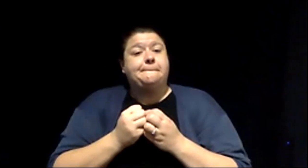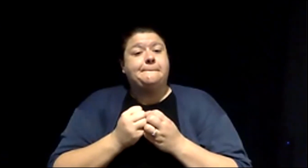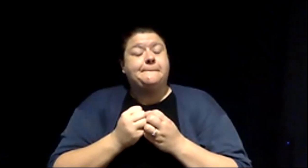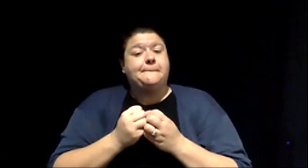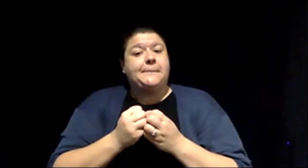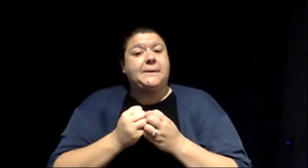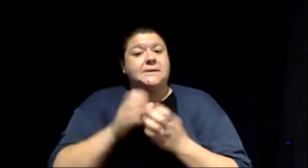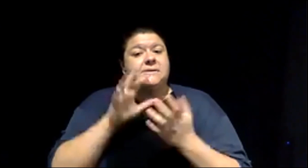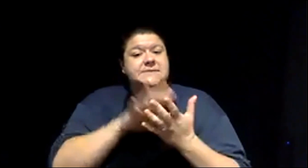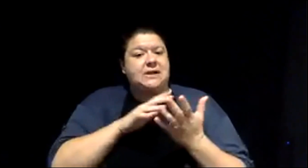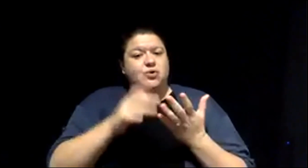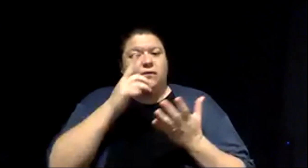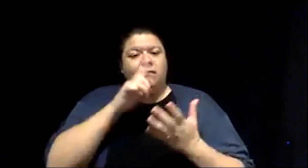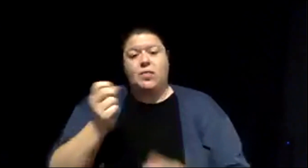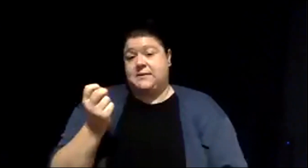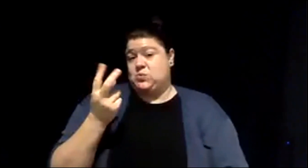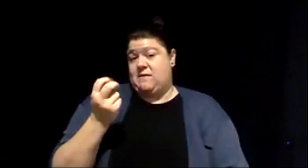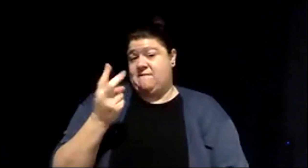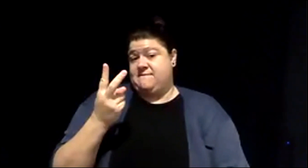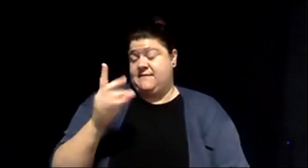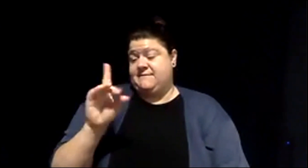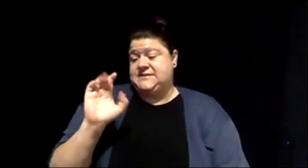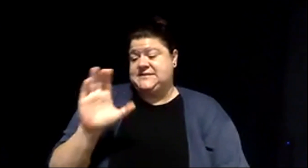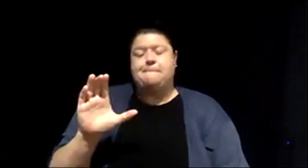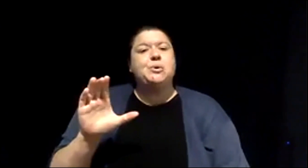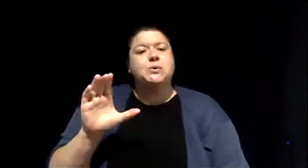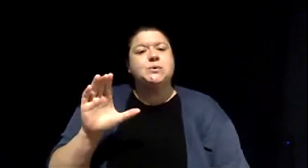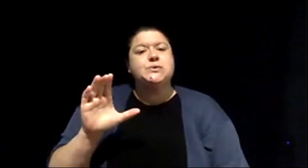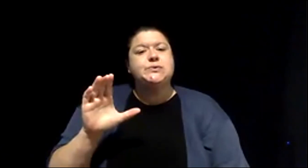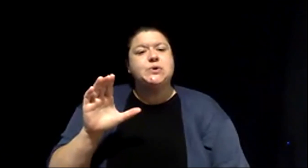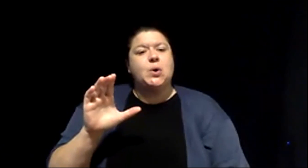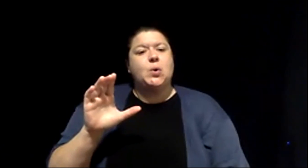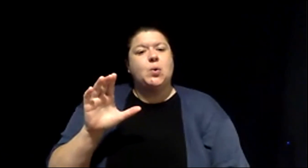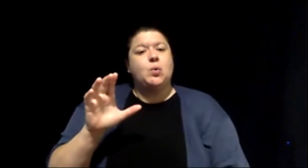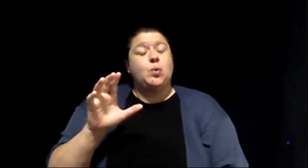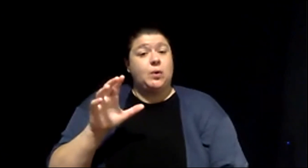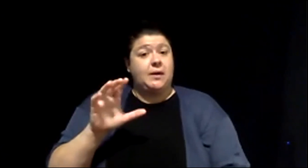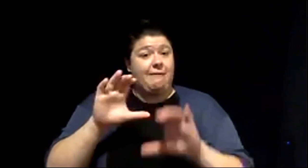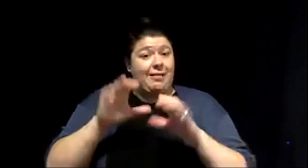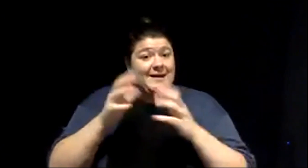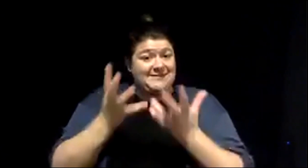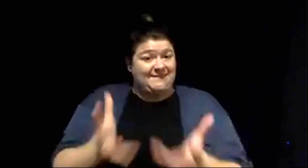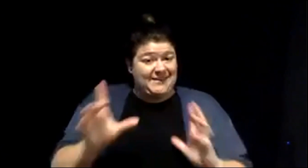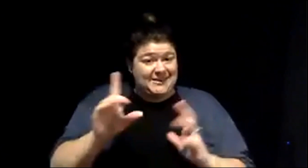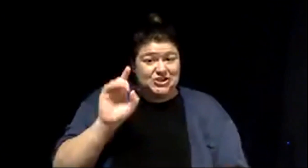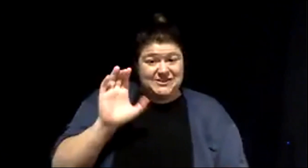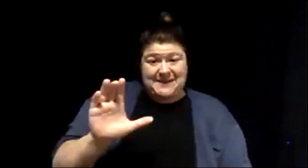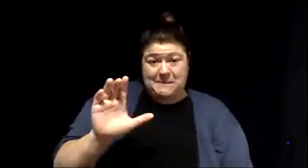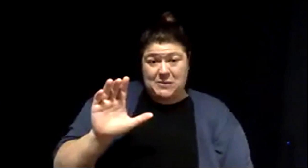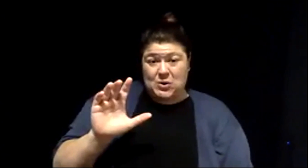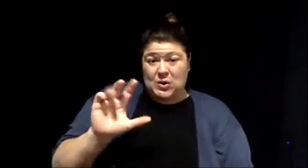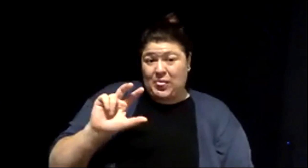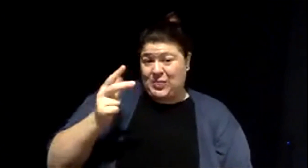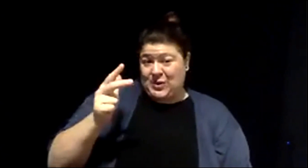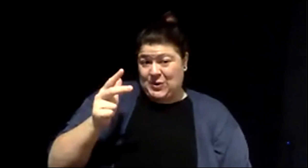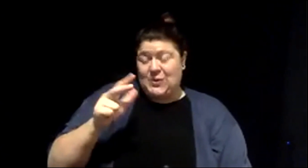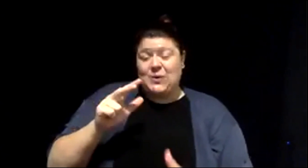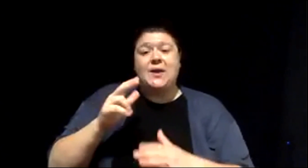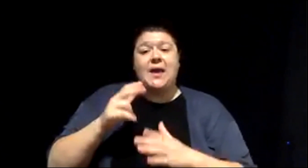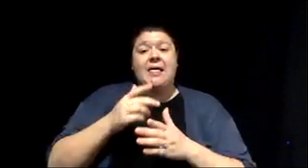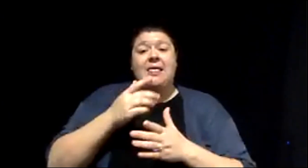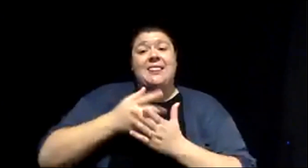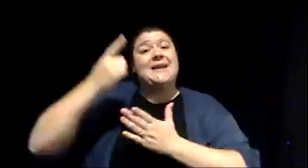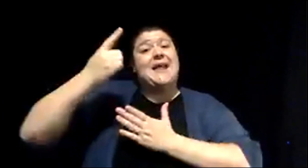for the 12th of December, I think. So the week after the class is over, we have a class that is